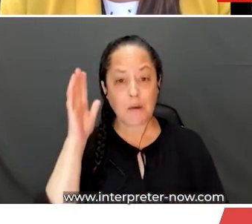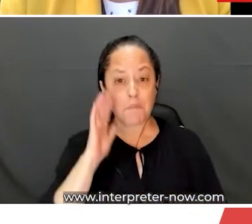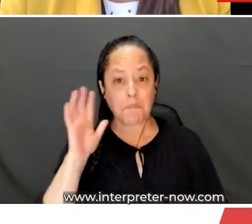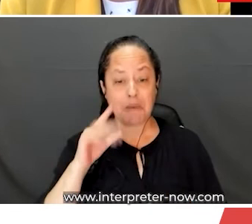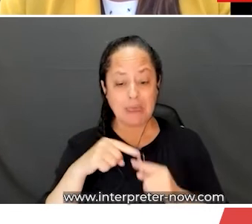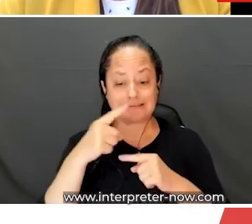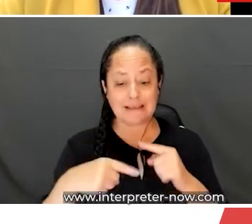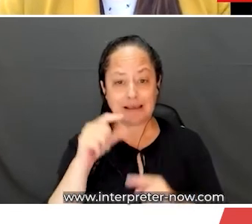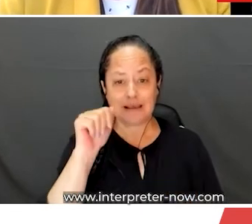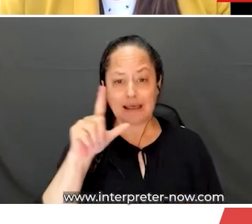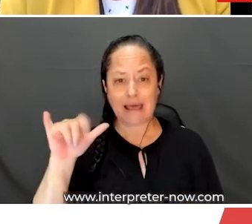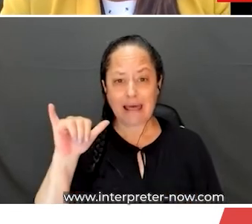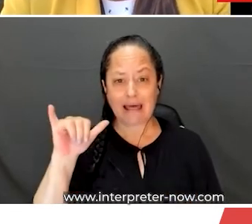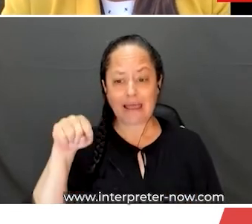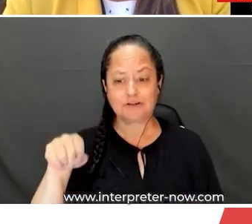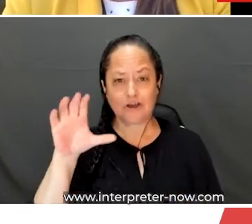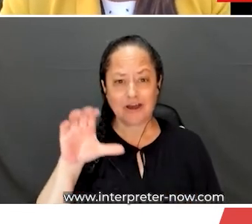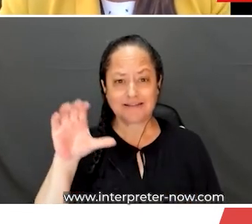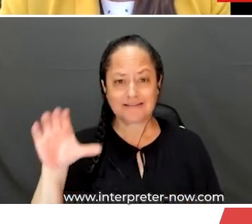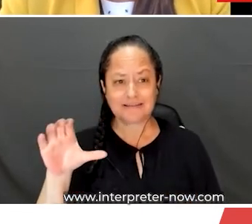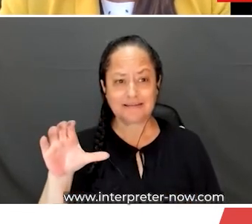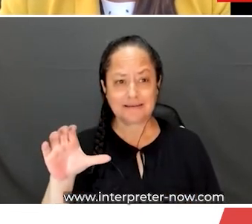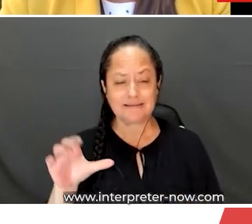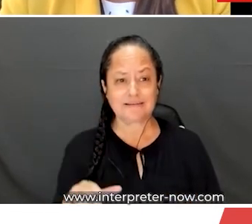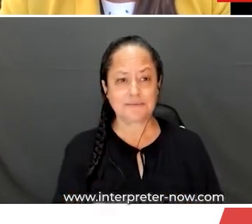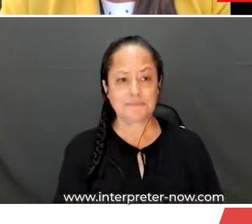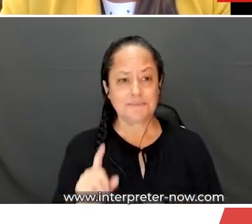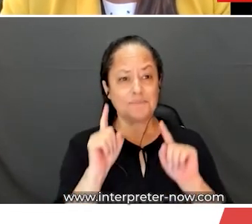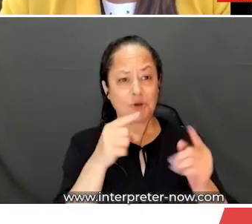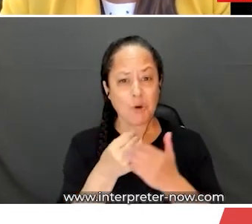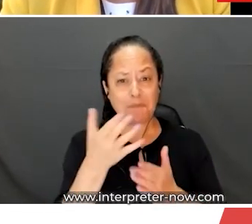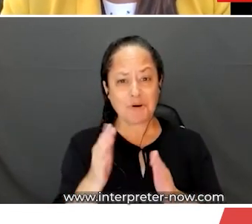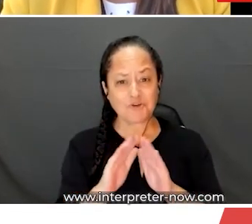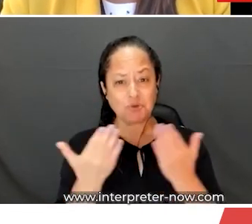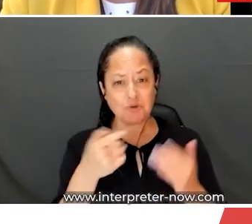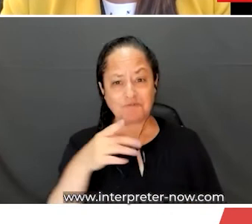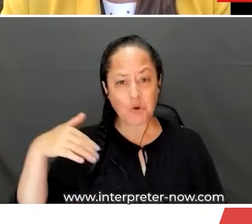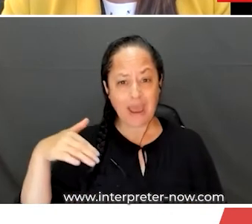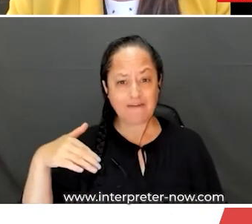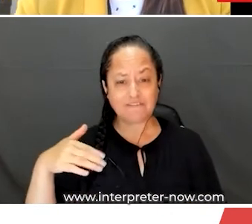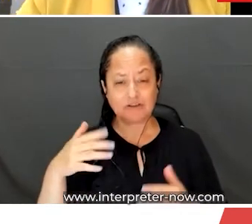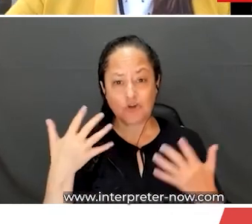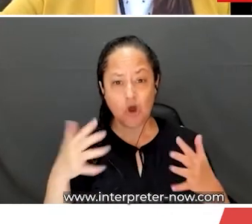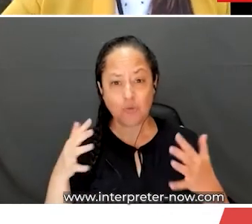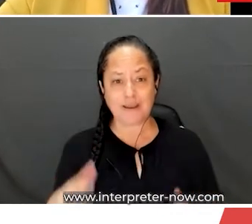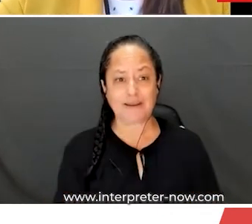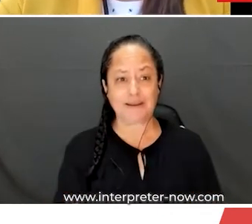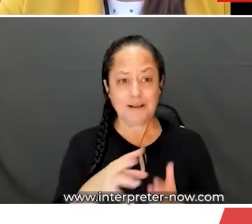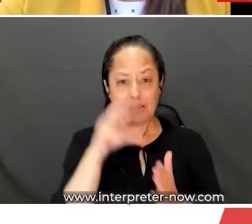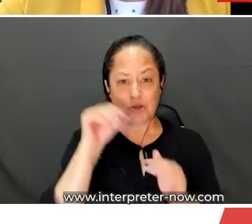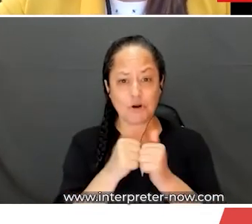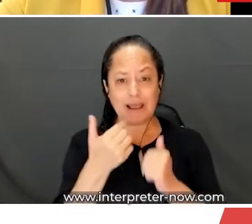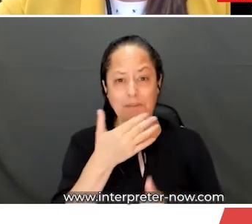at ally.cc. And again, please go purchase my book if you haven't already, to learn how to be a